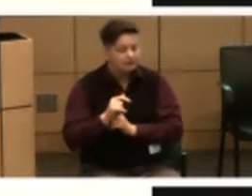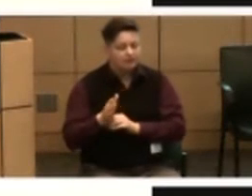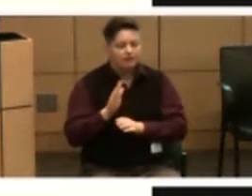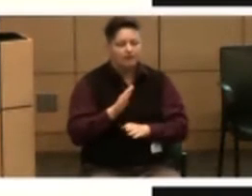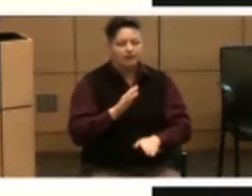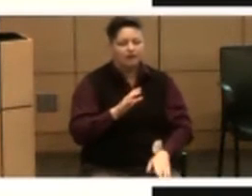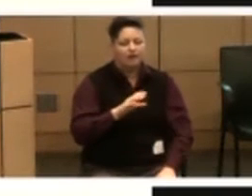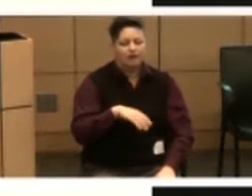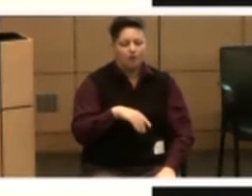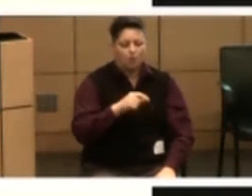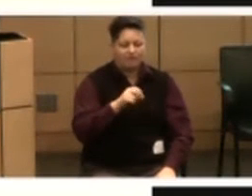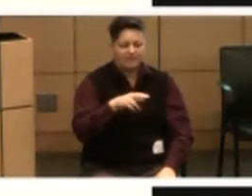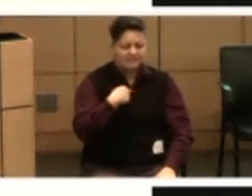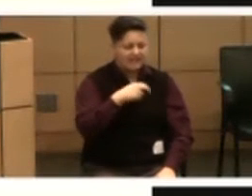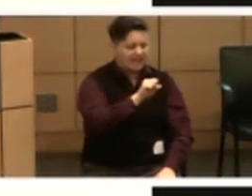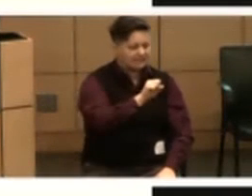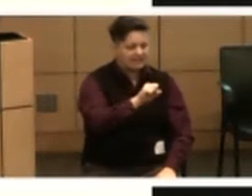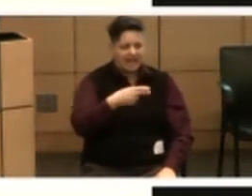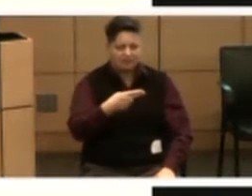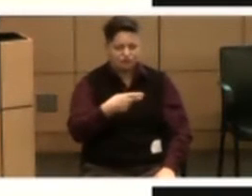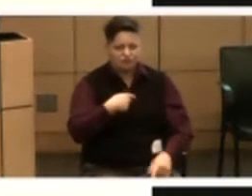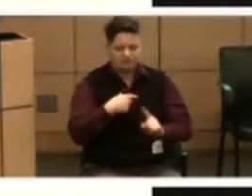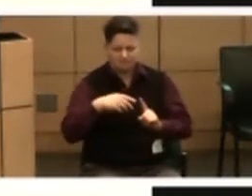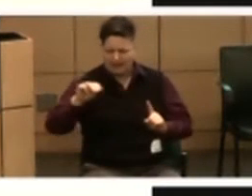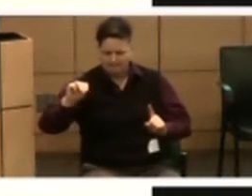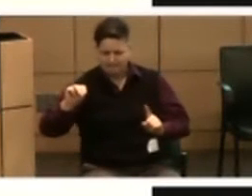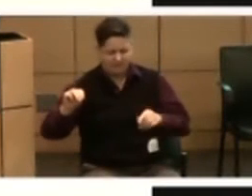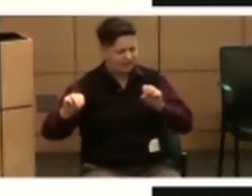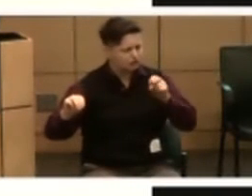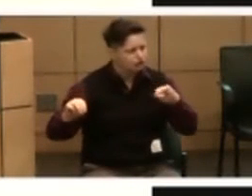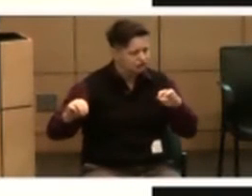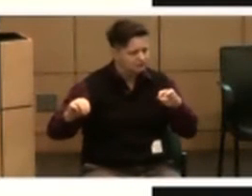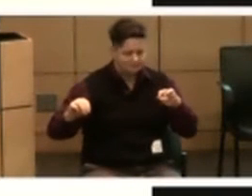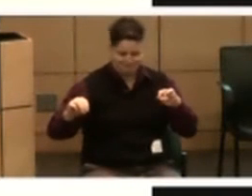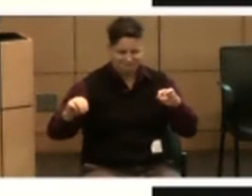SH, which might be unrelated altogether. And what we find for kids and